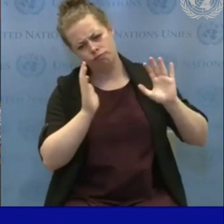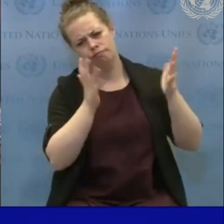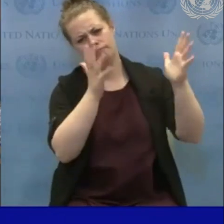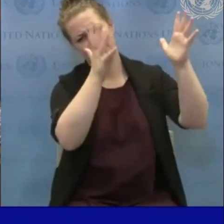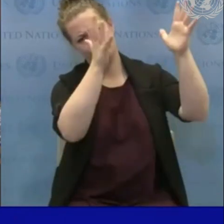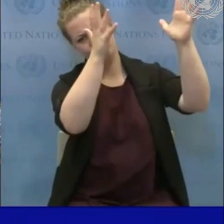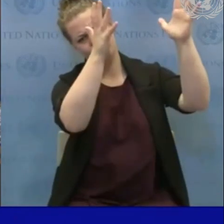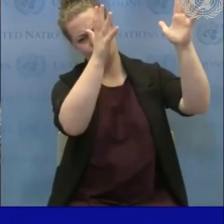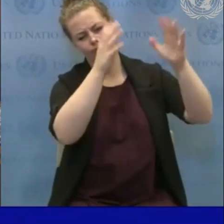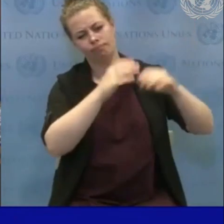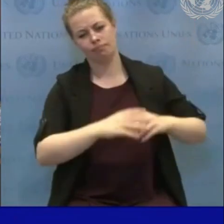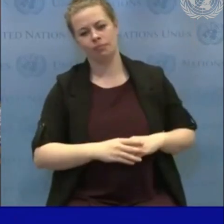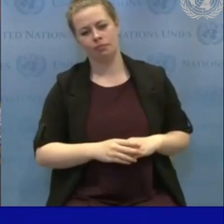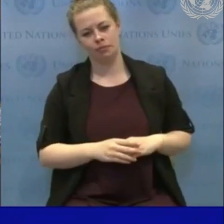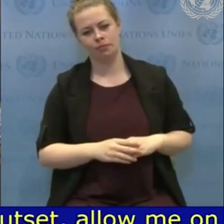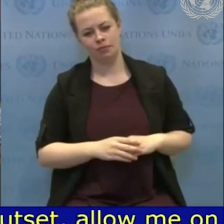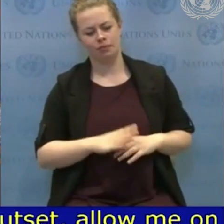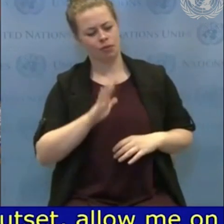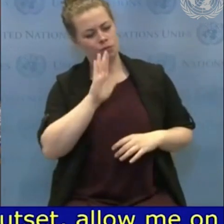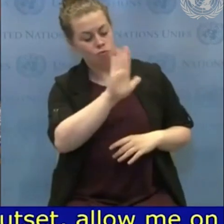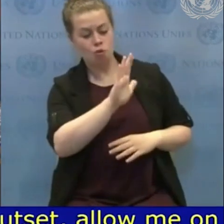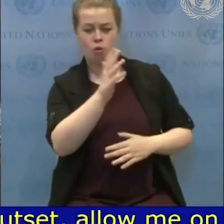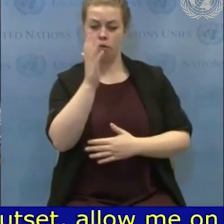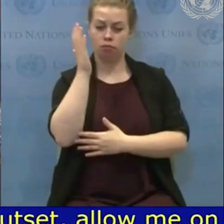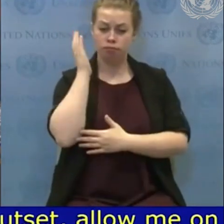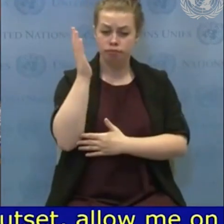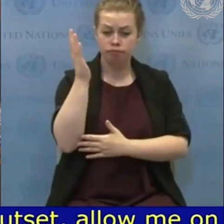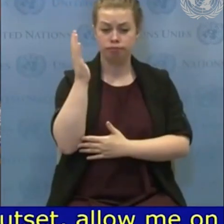on the podium, for the valuable report